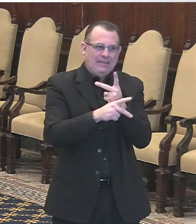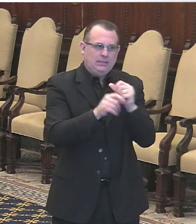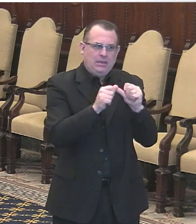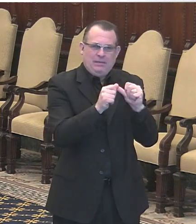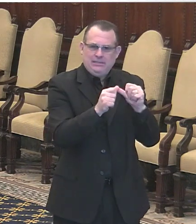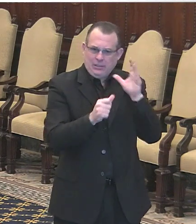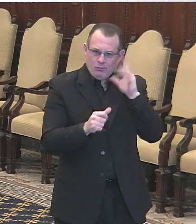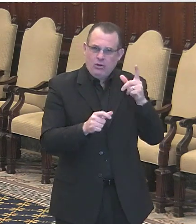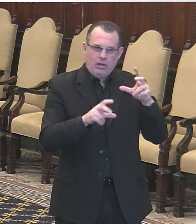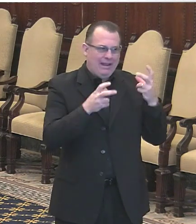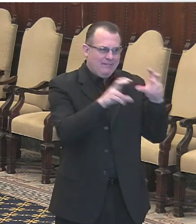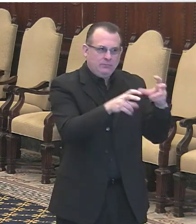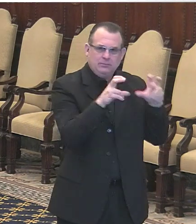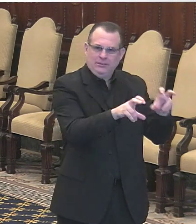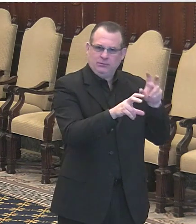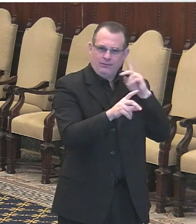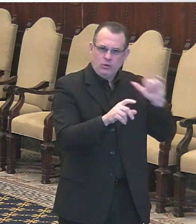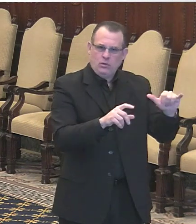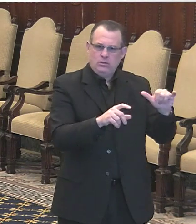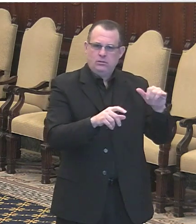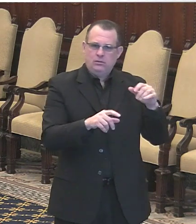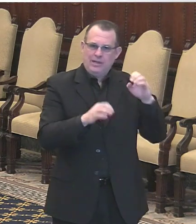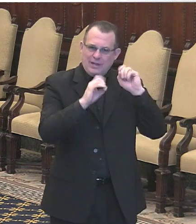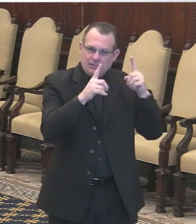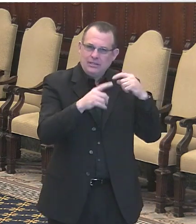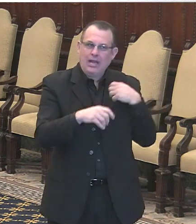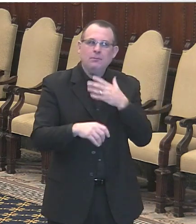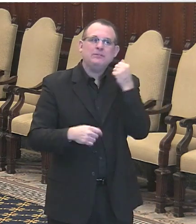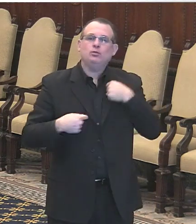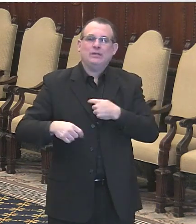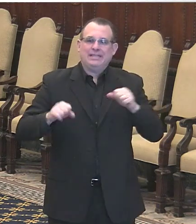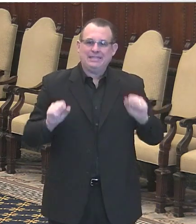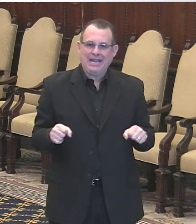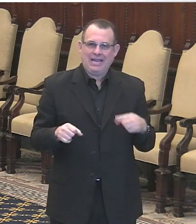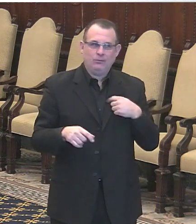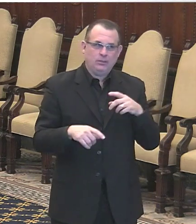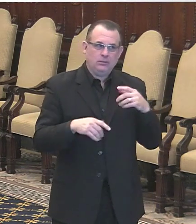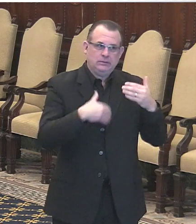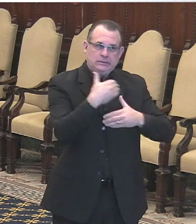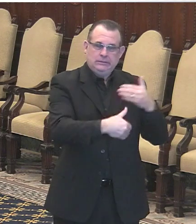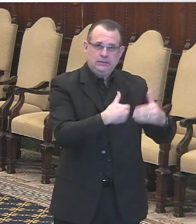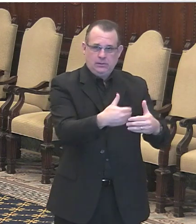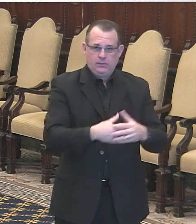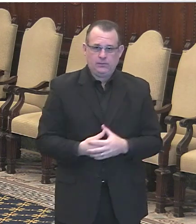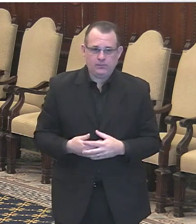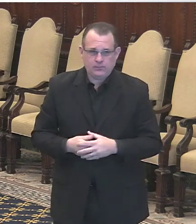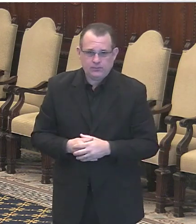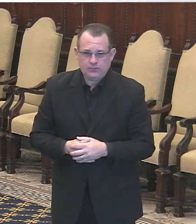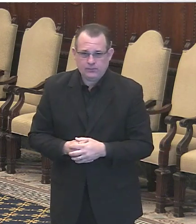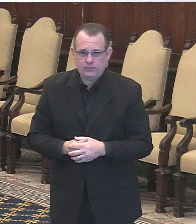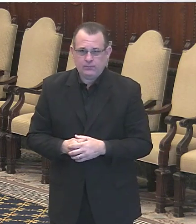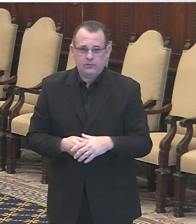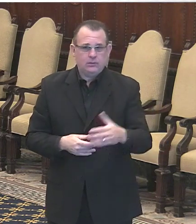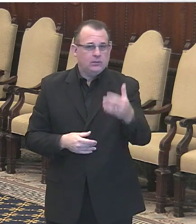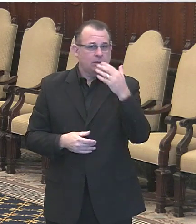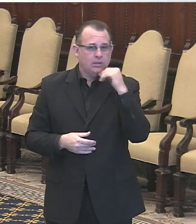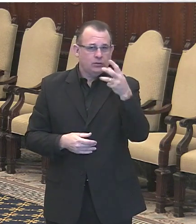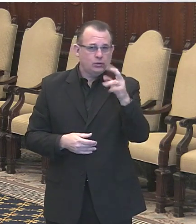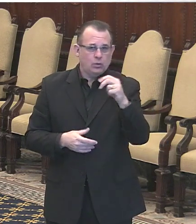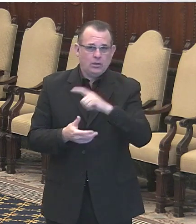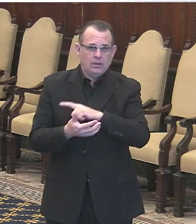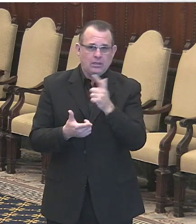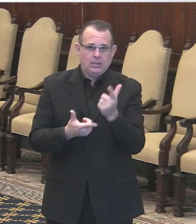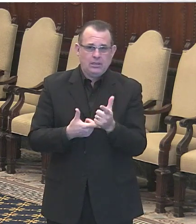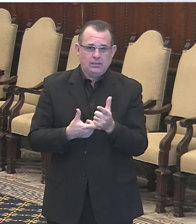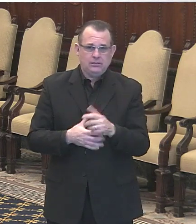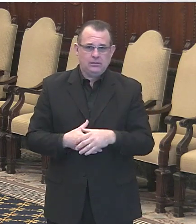investment in education as best we can, as long as we can. Thank you. Thanks, Sean. We're going to go to Brian